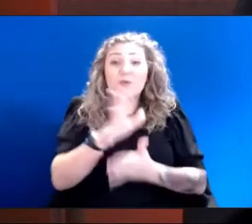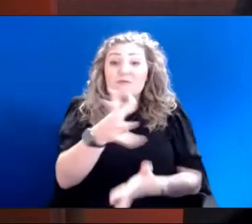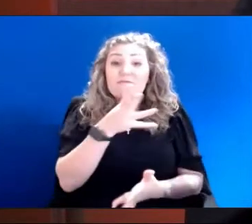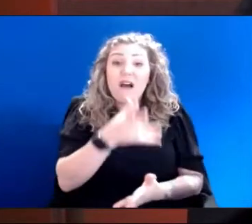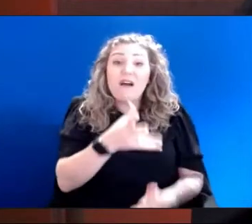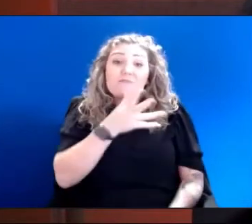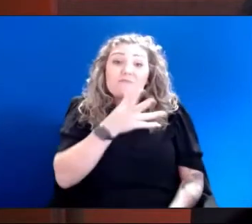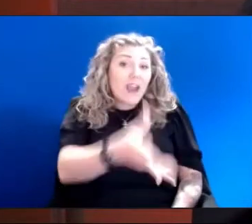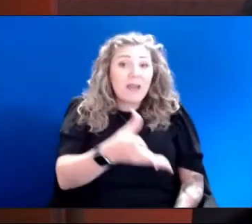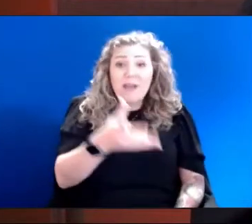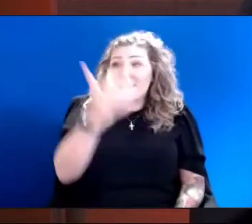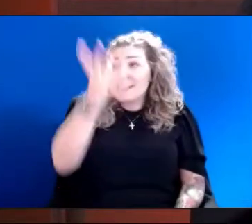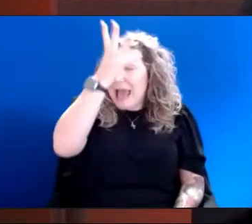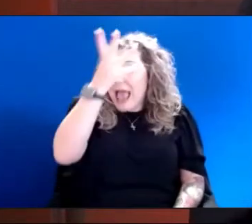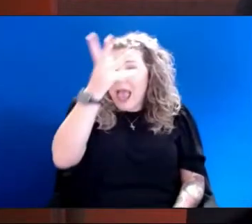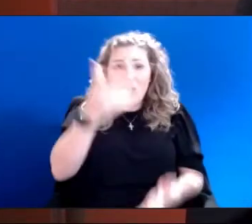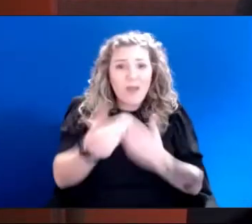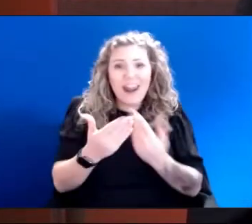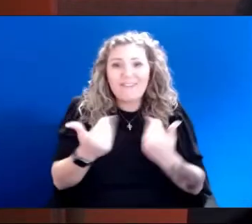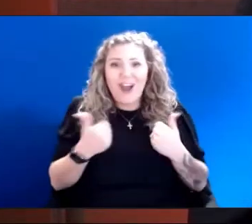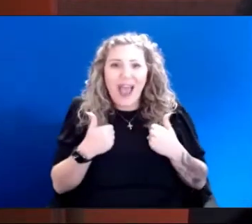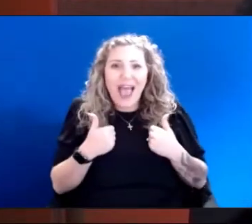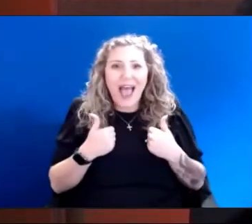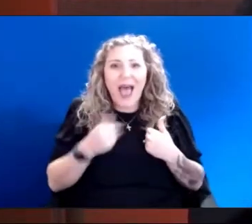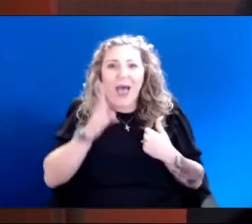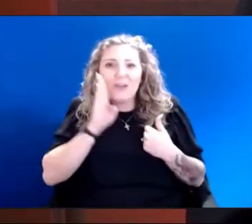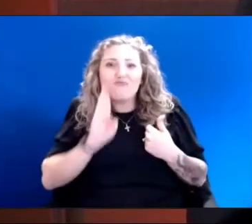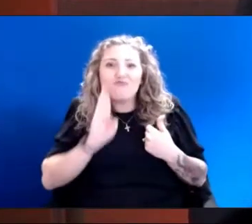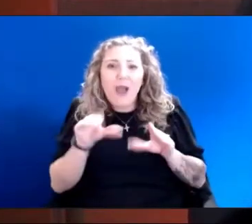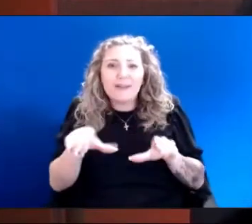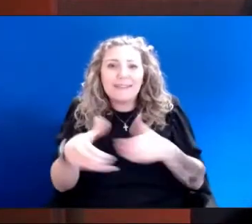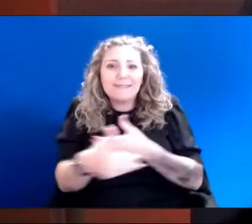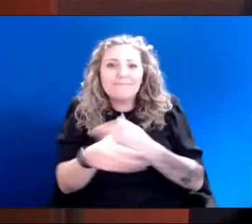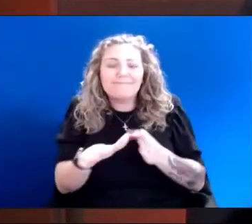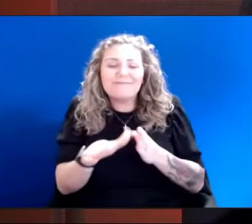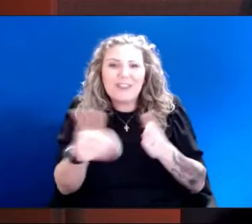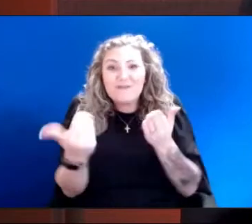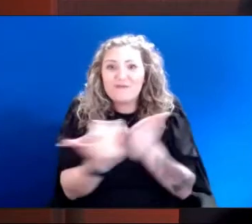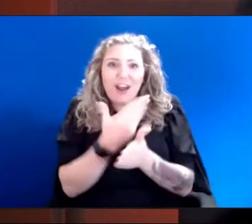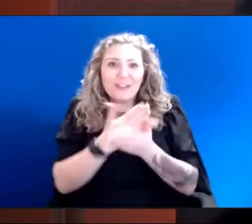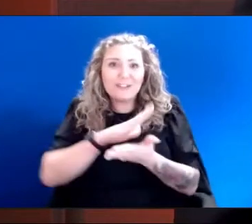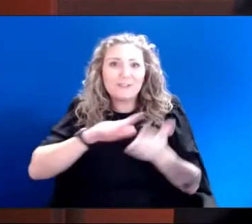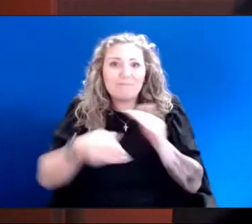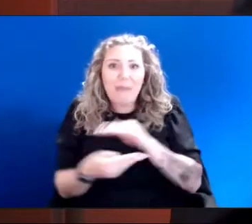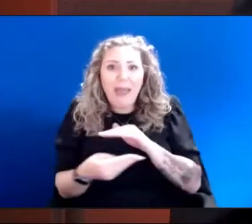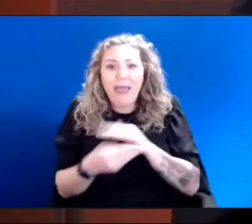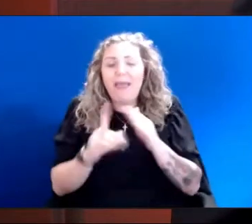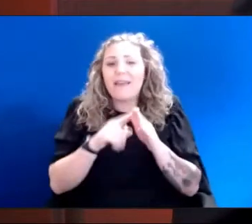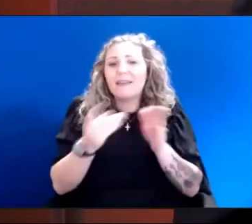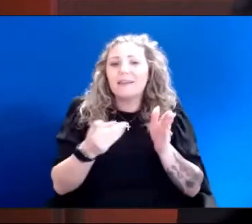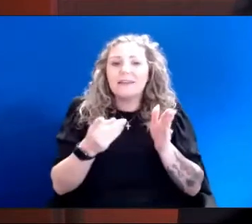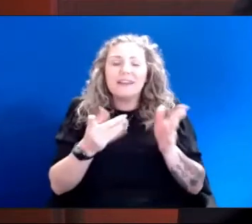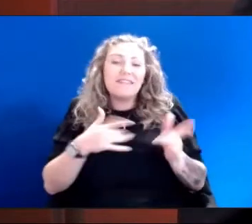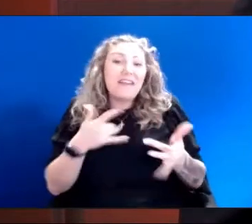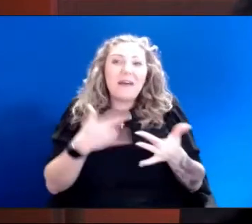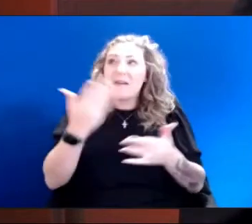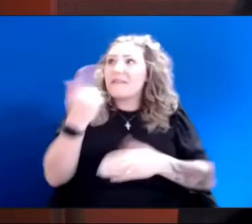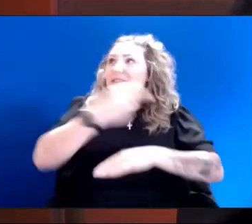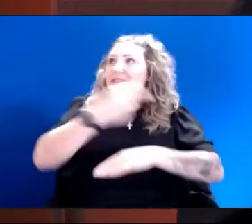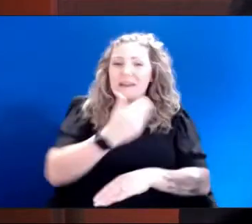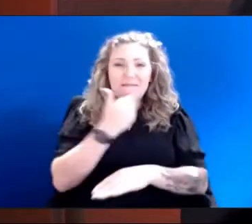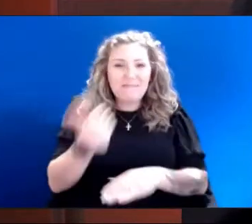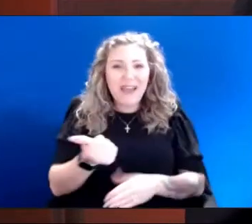somebody, dad, whoever had brownies or fresh baked cookies or something, and it just kind of helped you to feel like the day was done and that you could be okay.